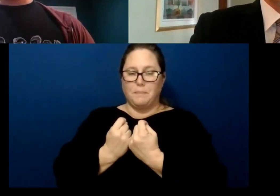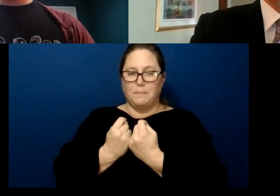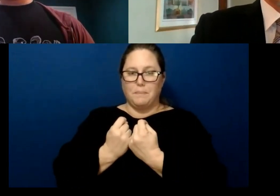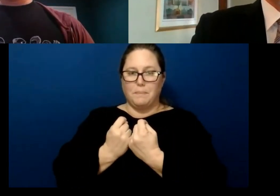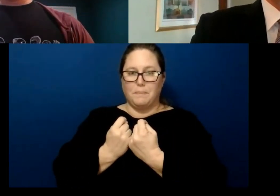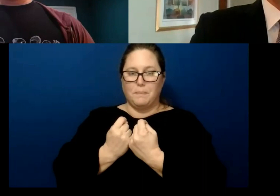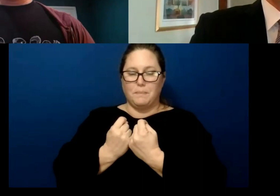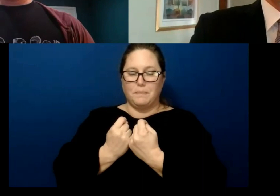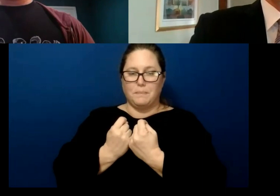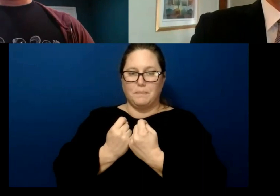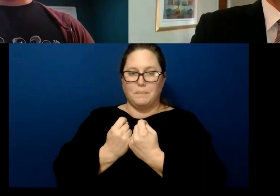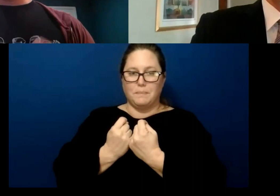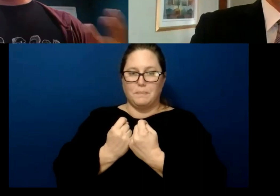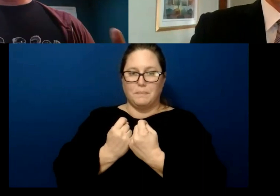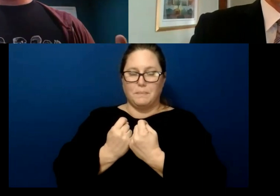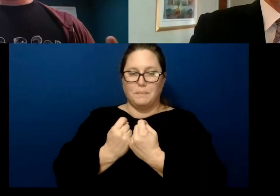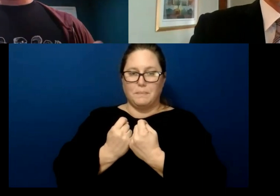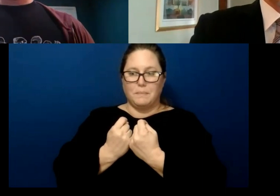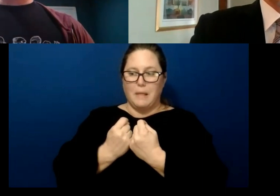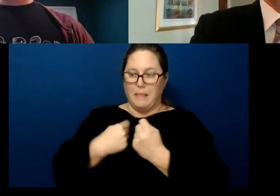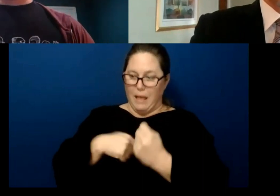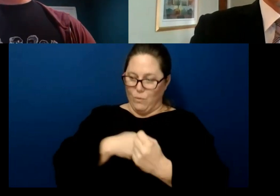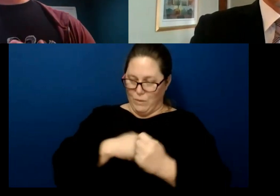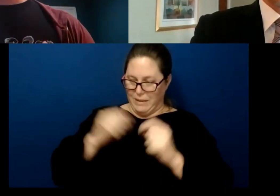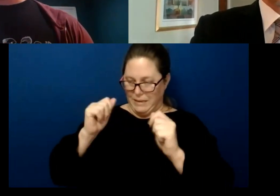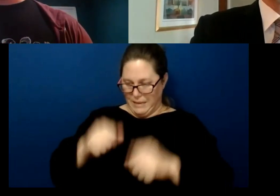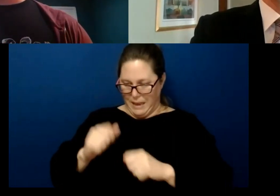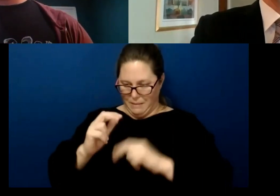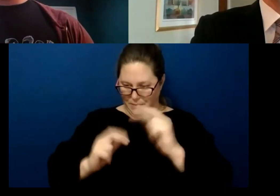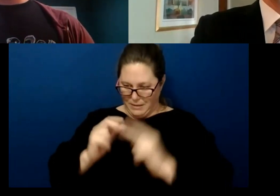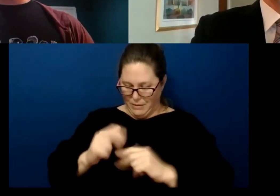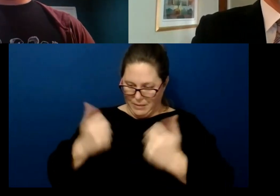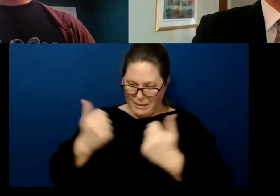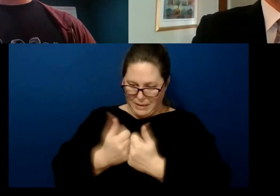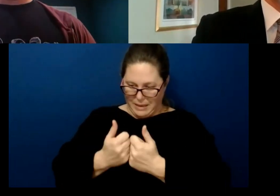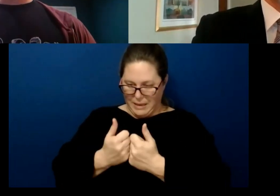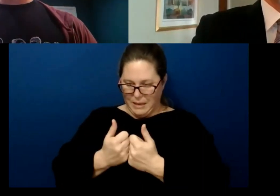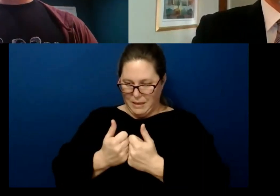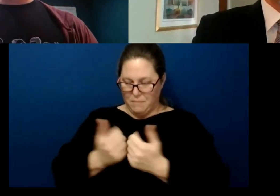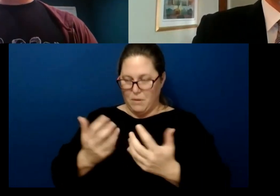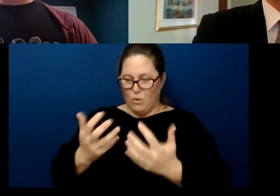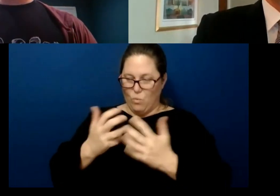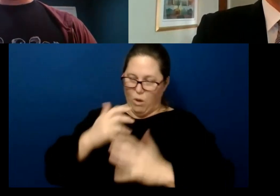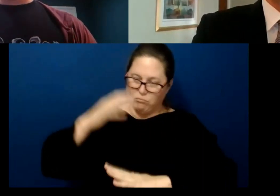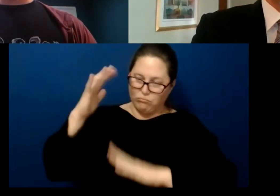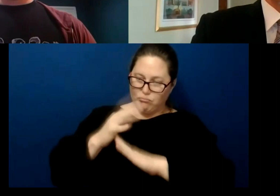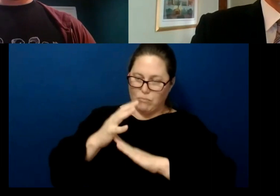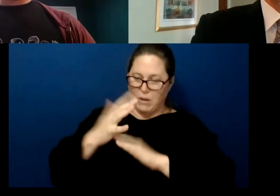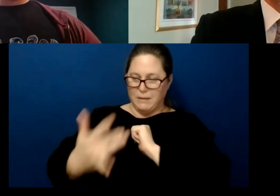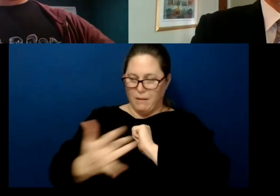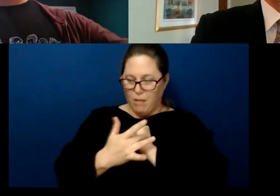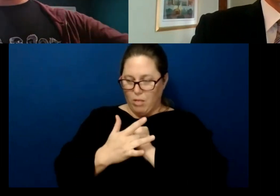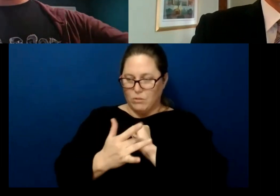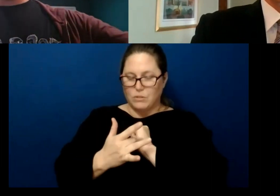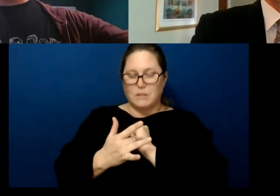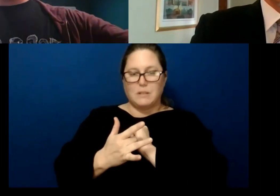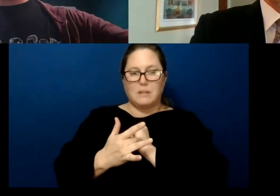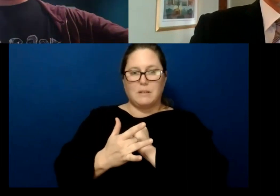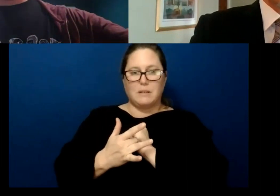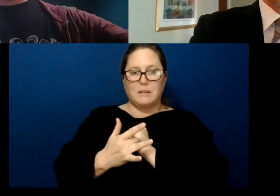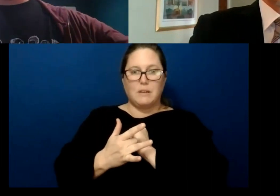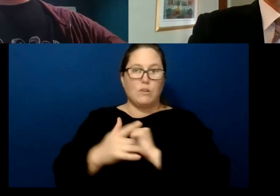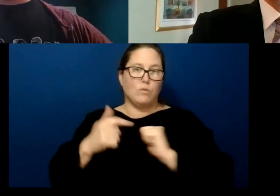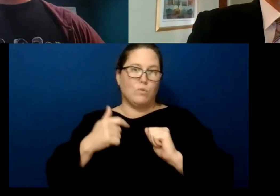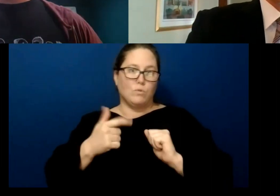that we're able to build the games and have the latest and greatest gaming technology to be able to test the